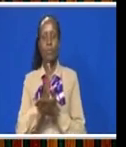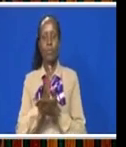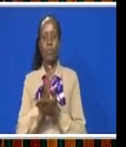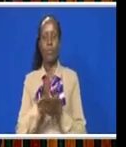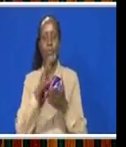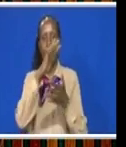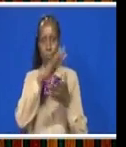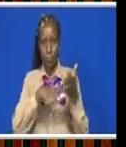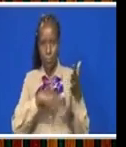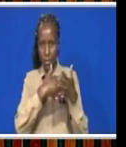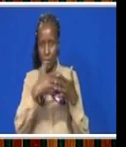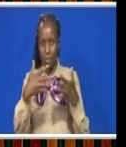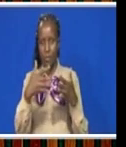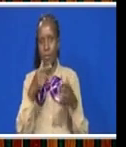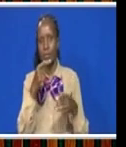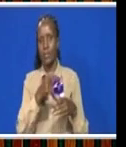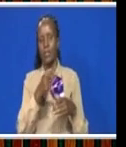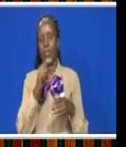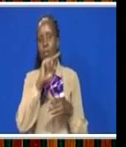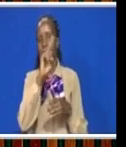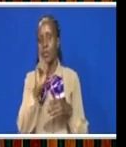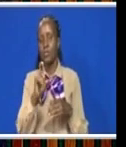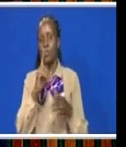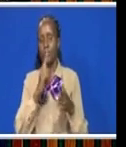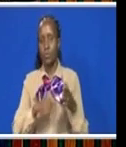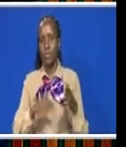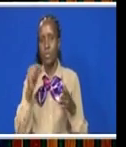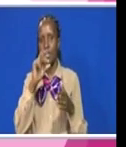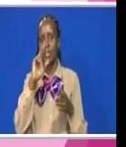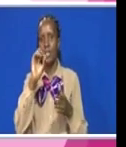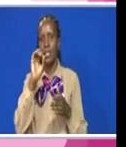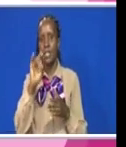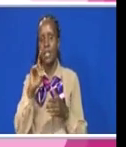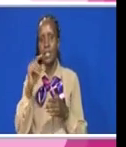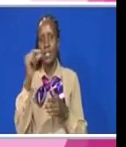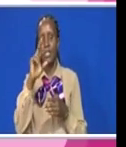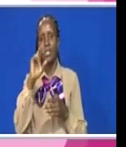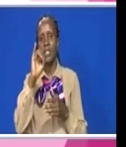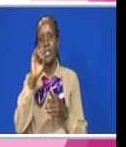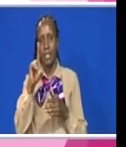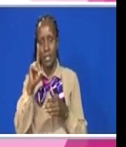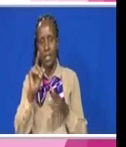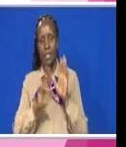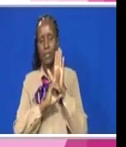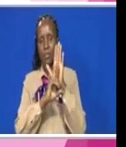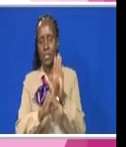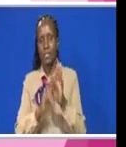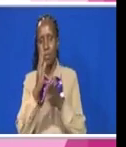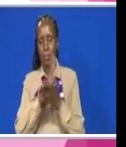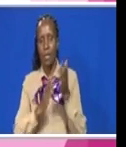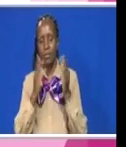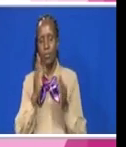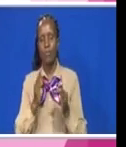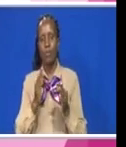table. And the question we have here is that the grid below represents the part of the periodic